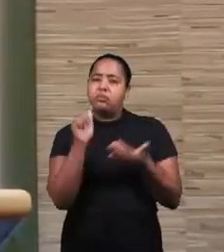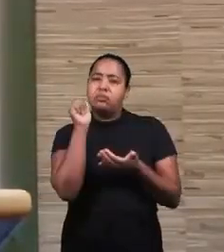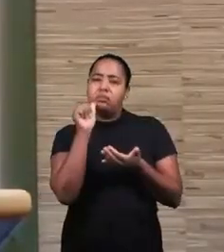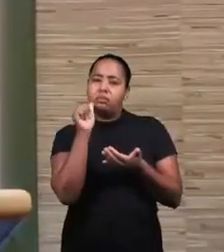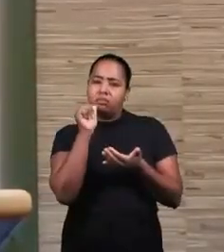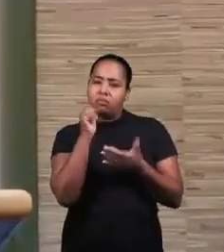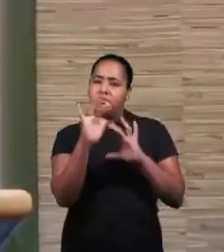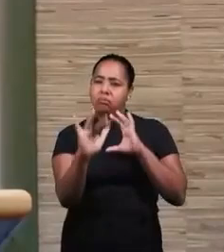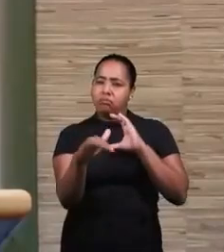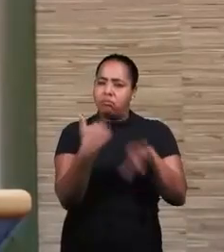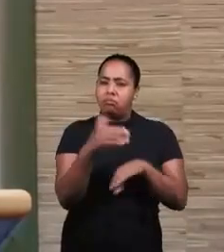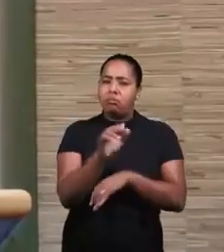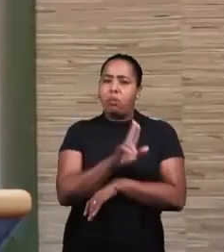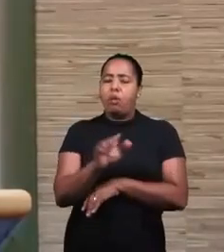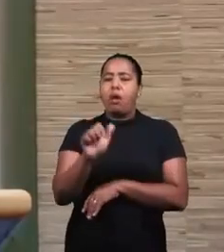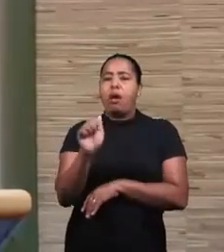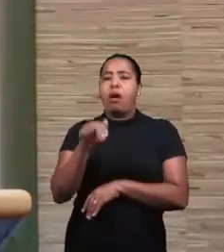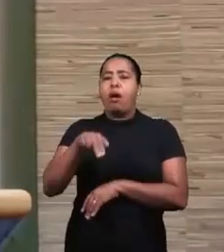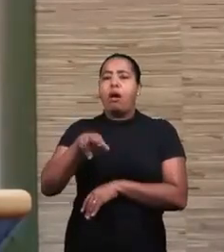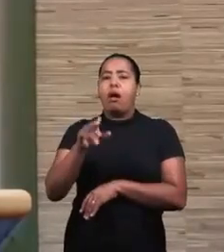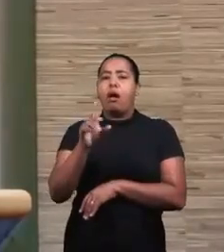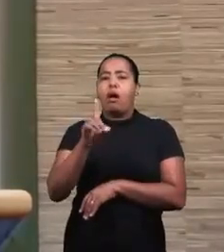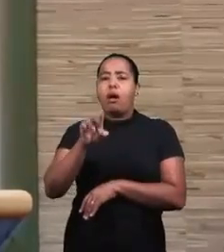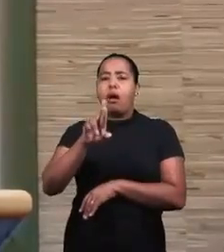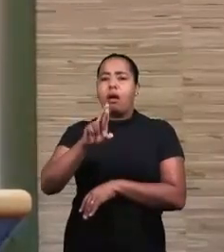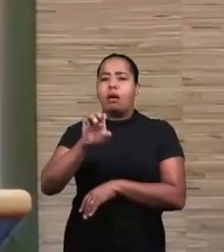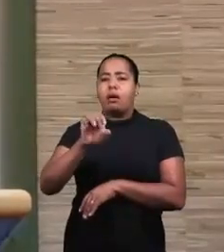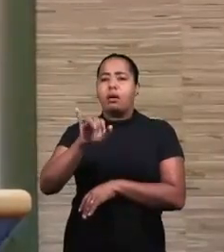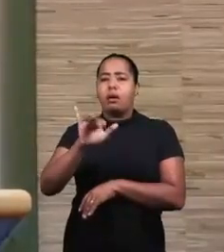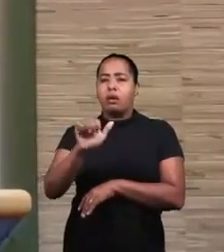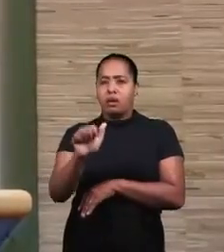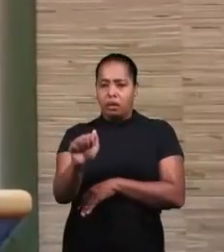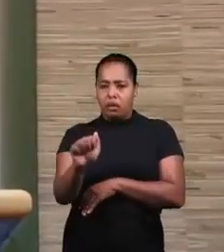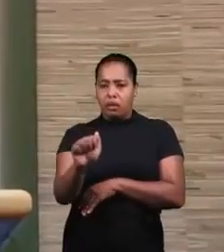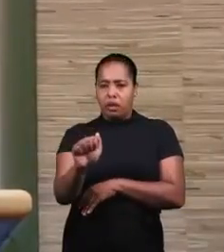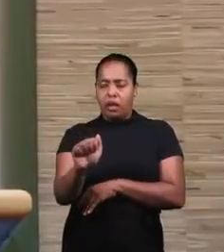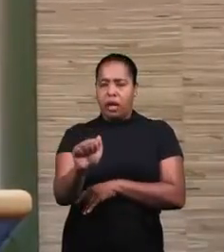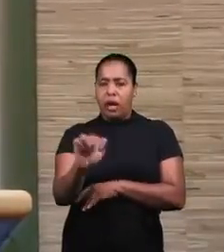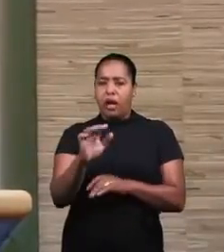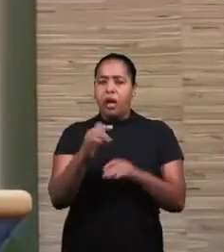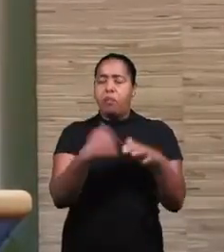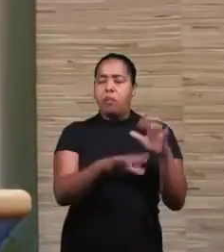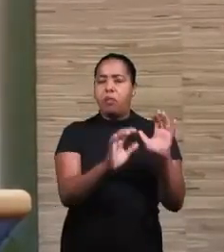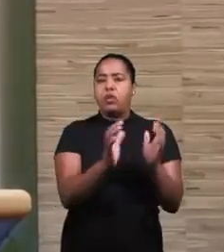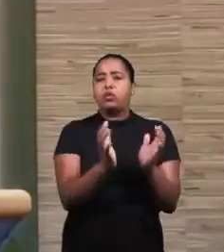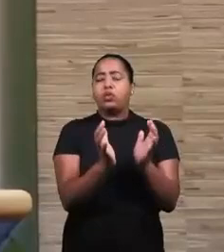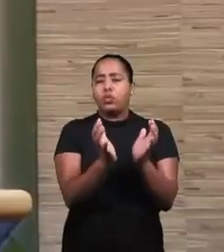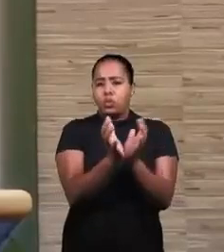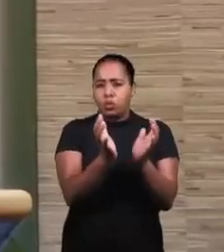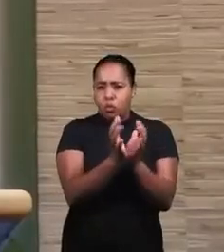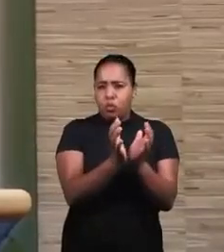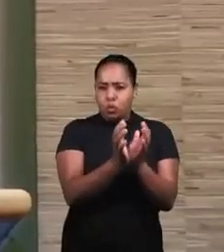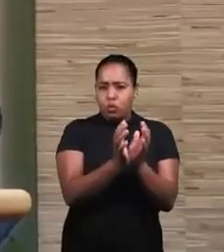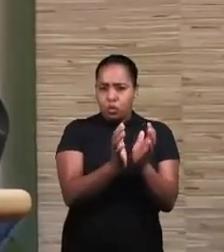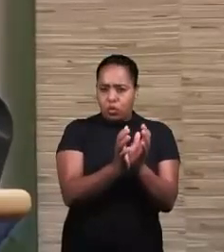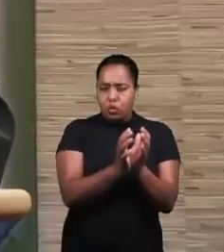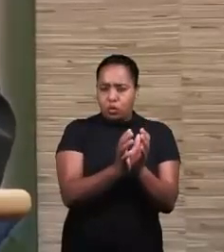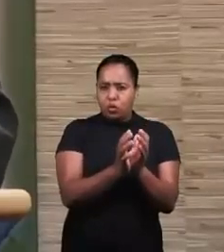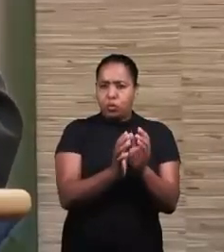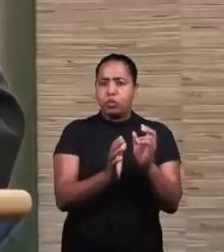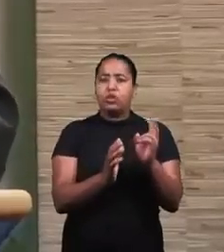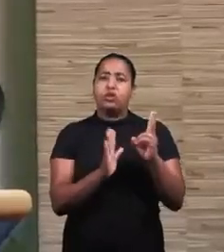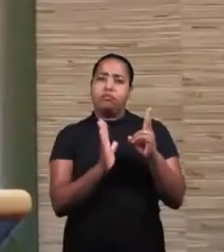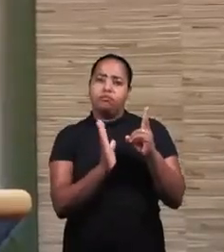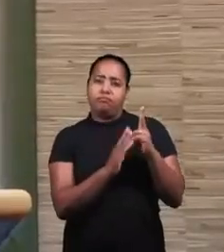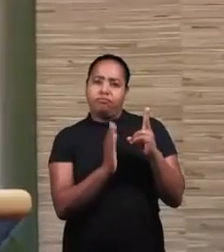Andrea Talma. She sent a report concerning the indigenous communities which are watching